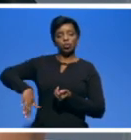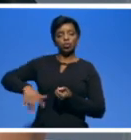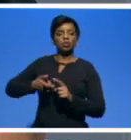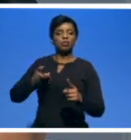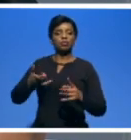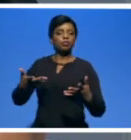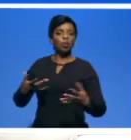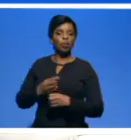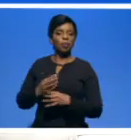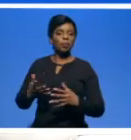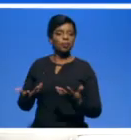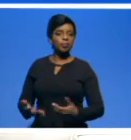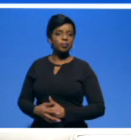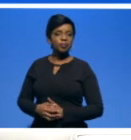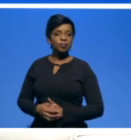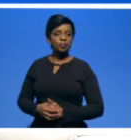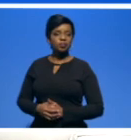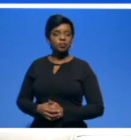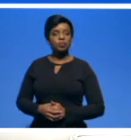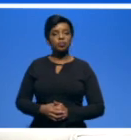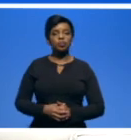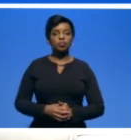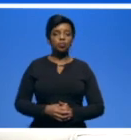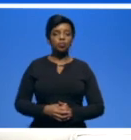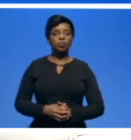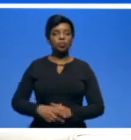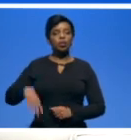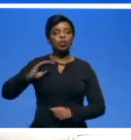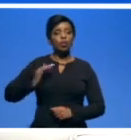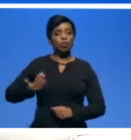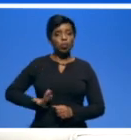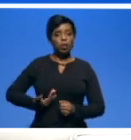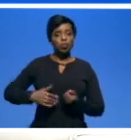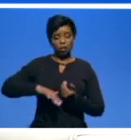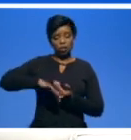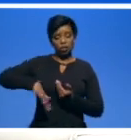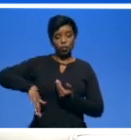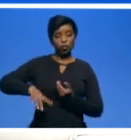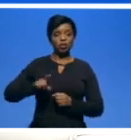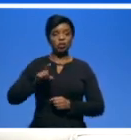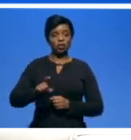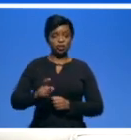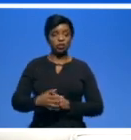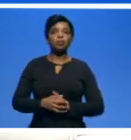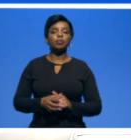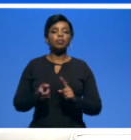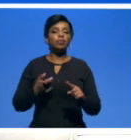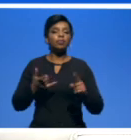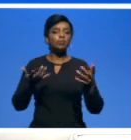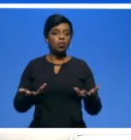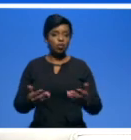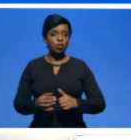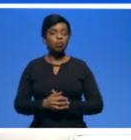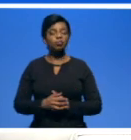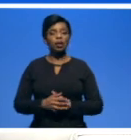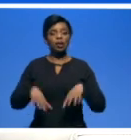from? Well, women's economic exclusion, Oskoki, e hlaha ho